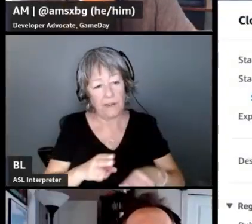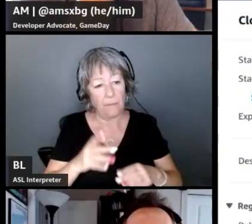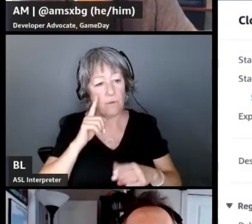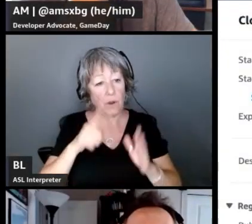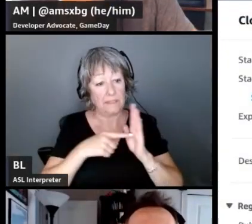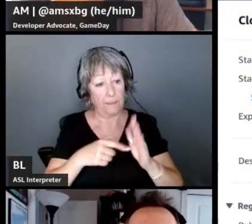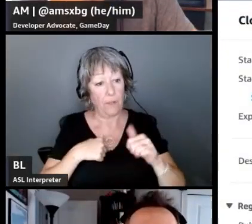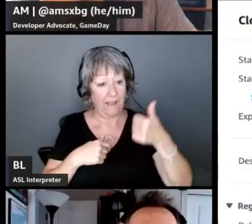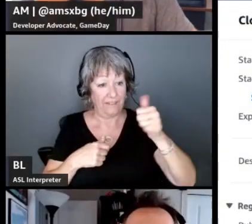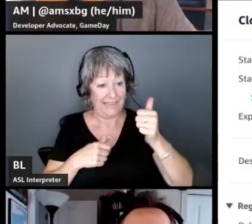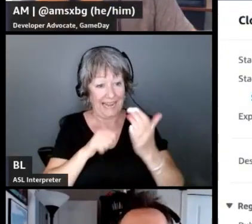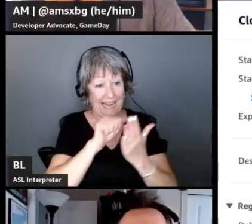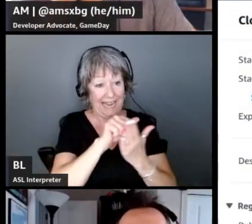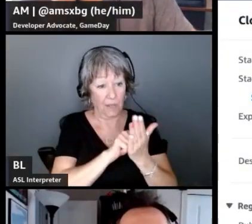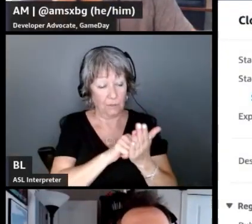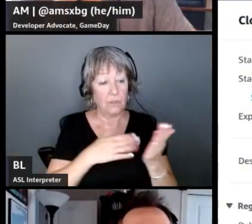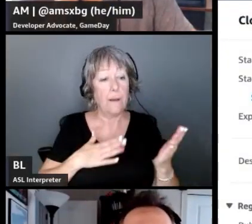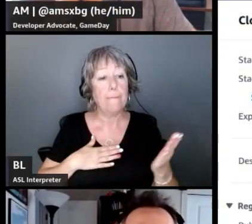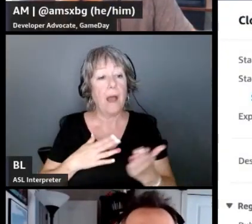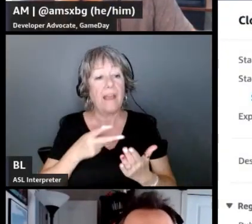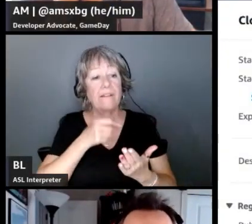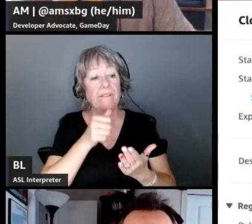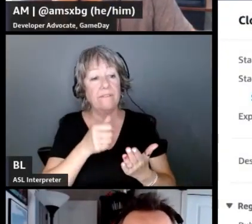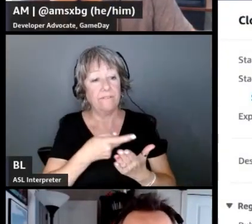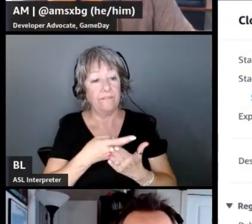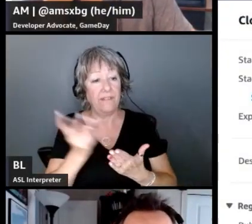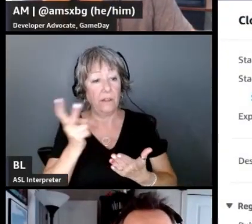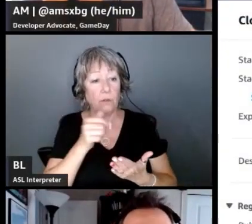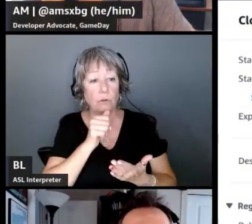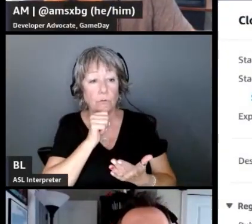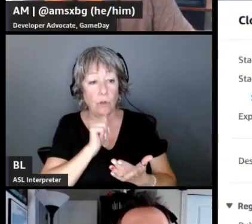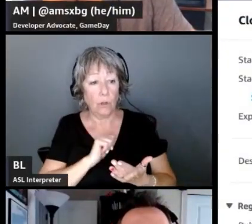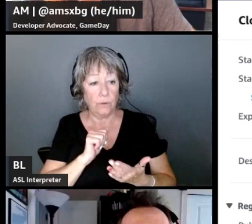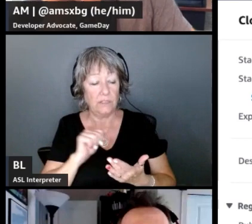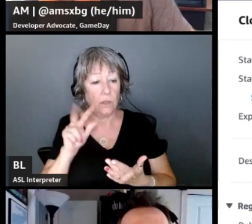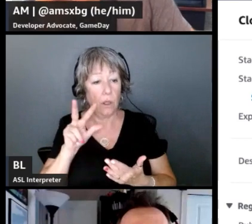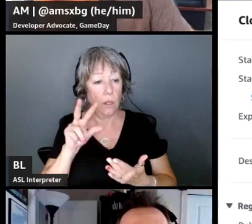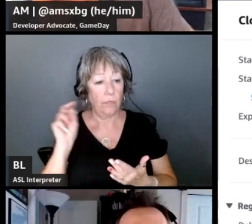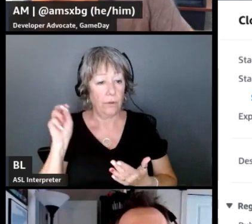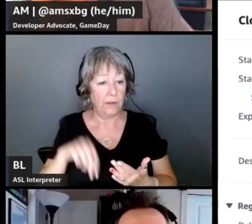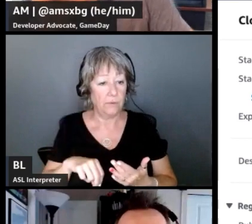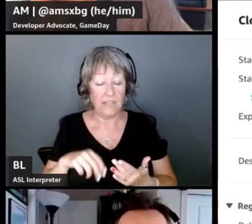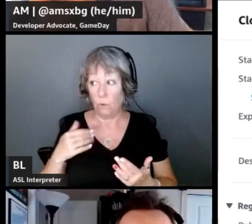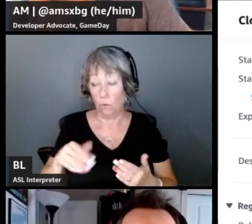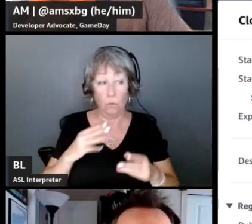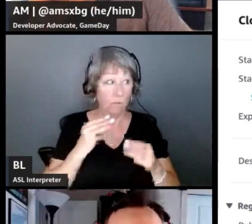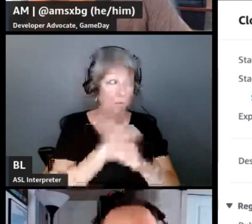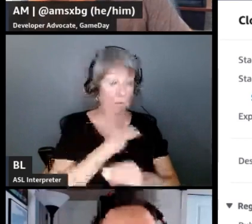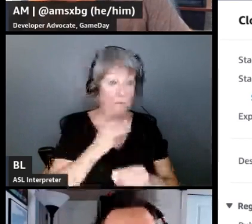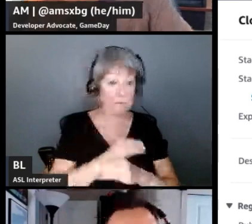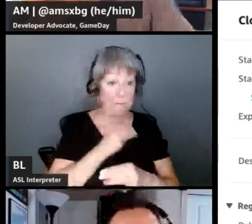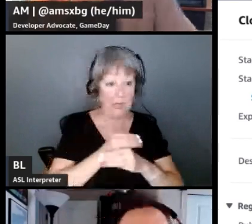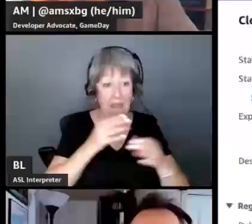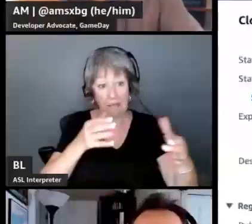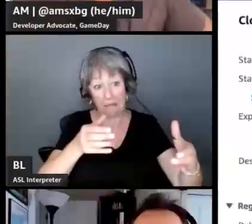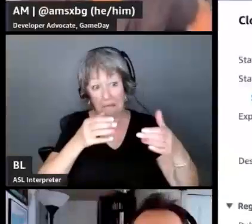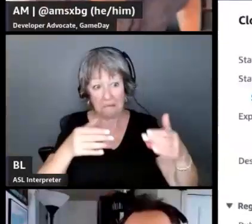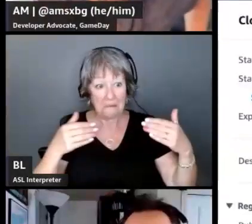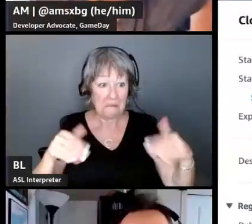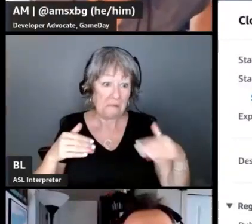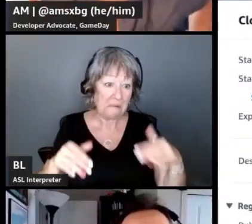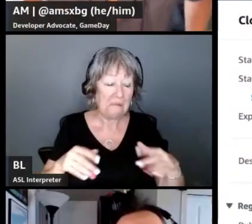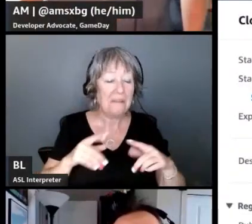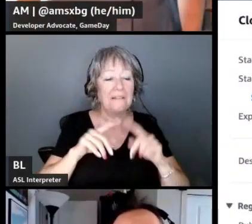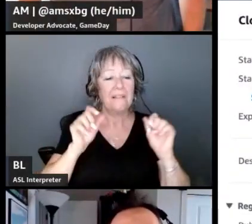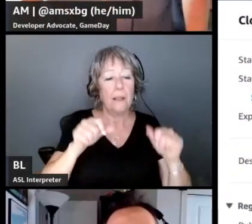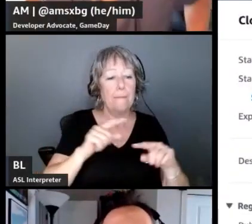accounts. My failure tolerance is 30%. We're doing some discrete mathematics here now. Sort of. I just want to be really clear on this. I